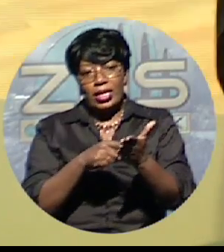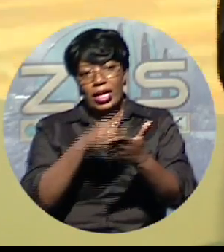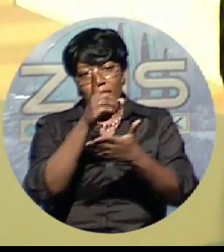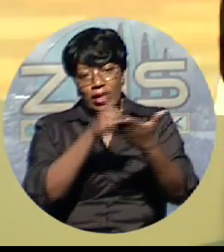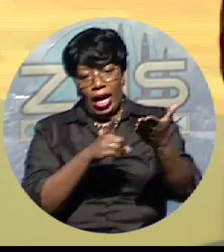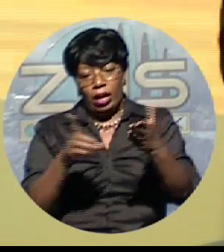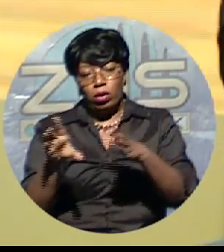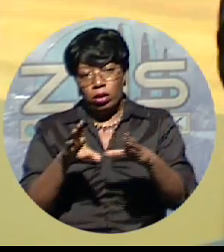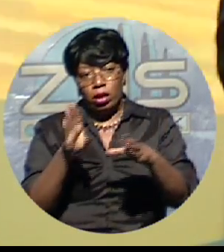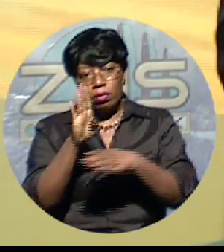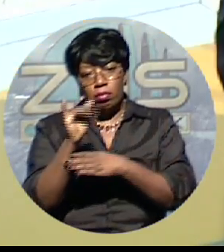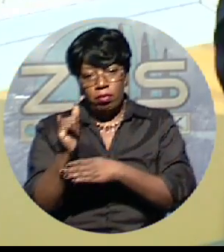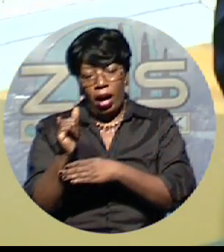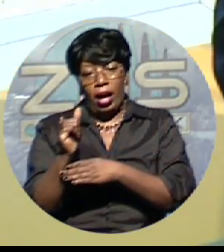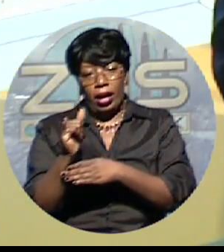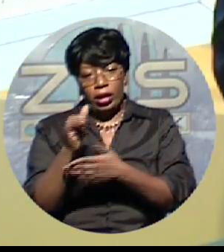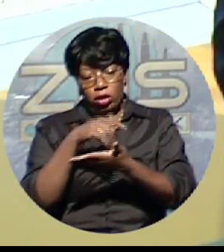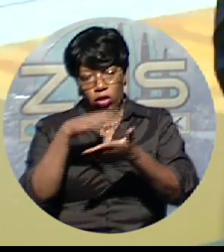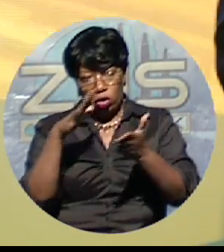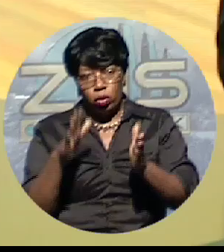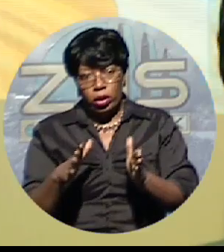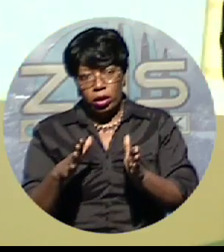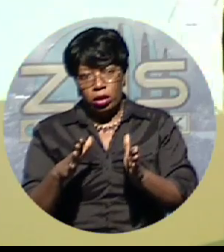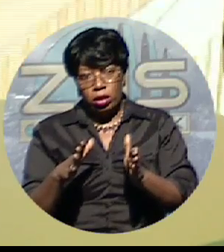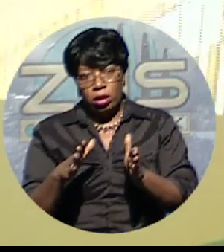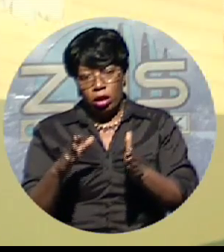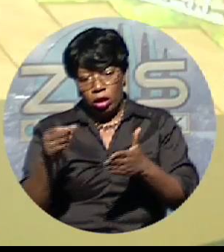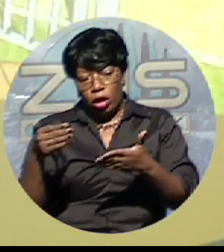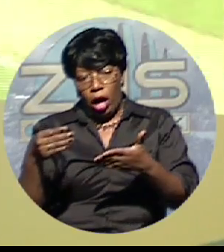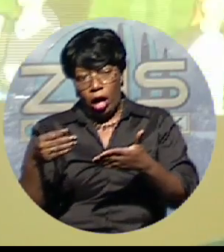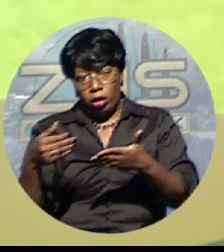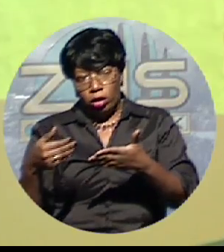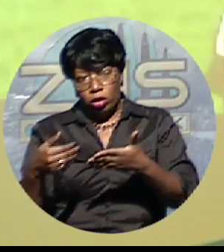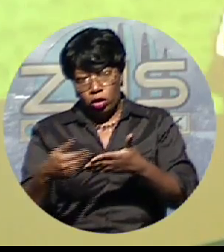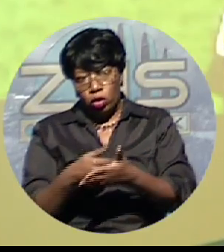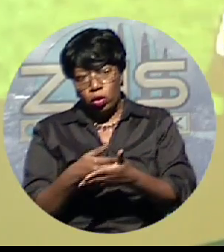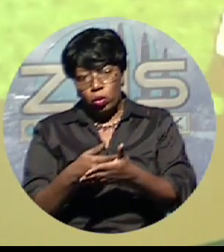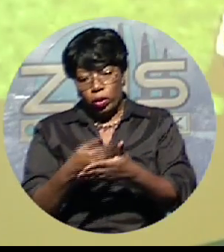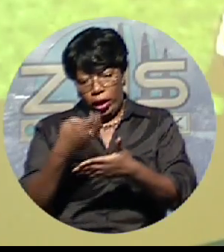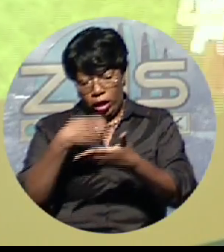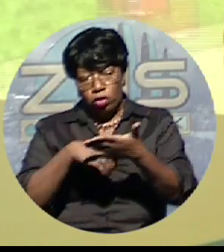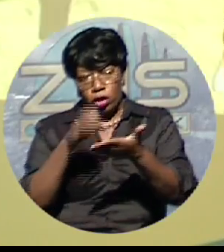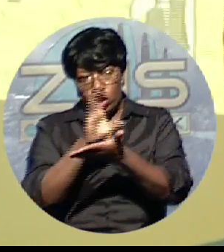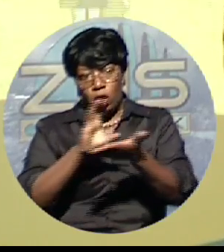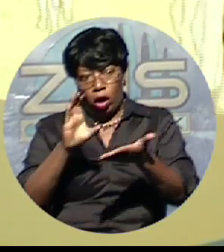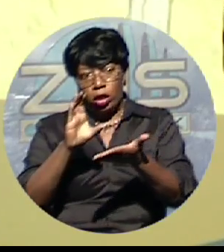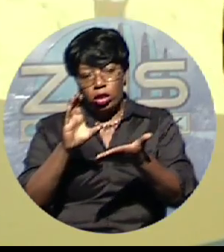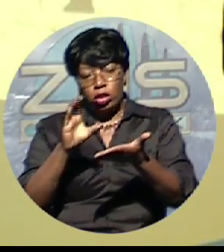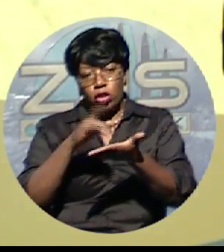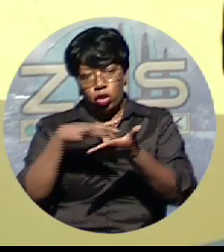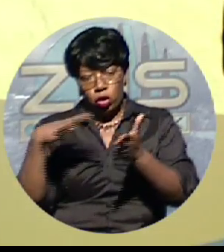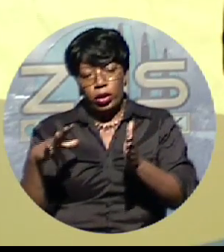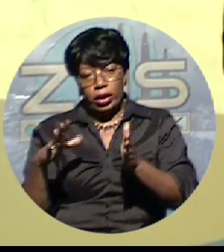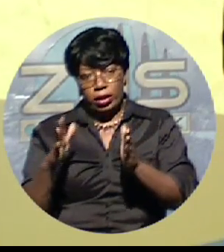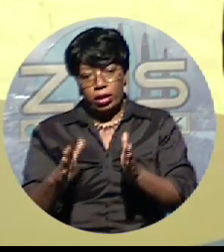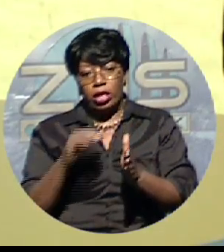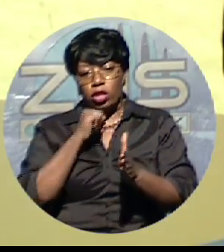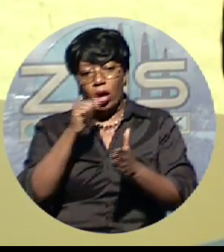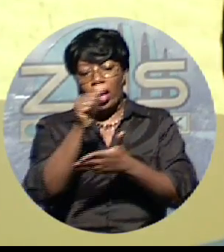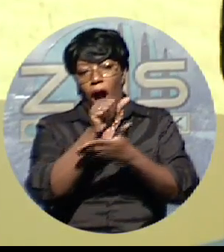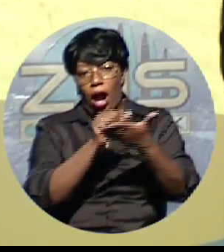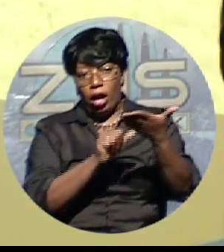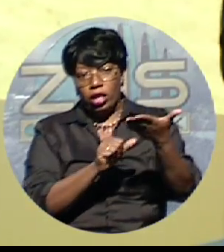being done by students of sophomores, freshmen and sophomores. This is not the work of architects